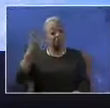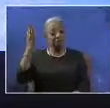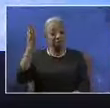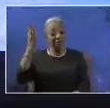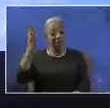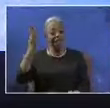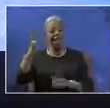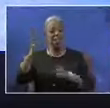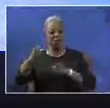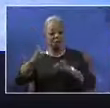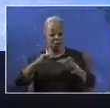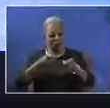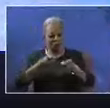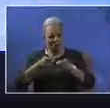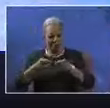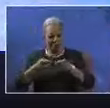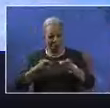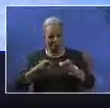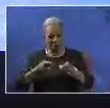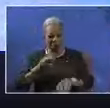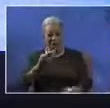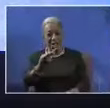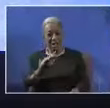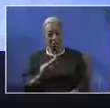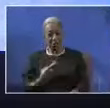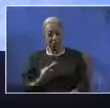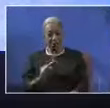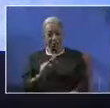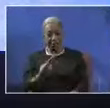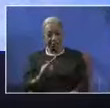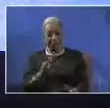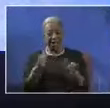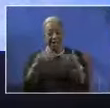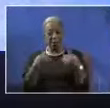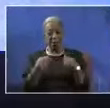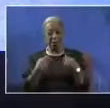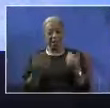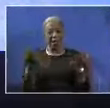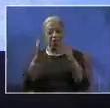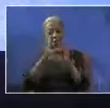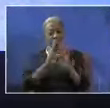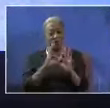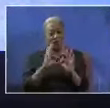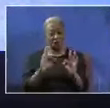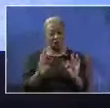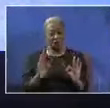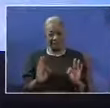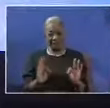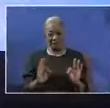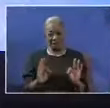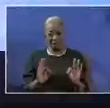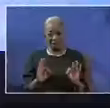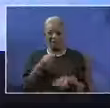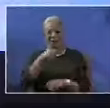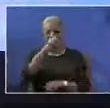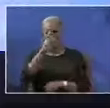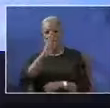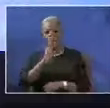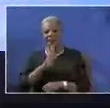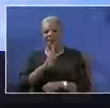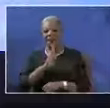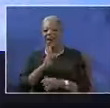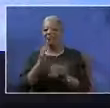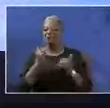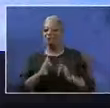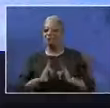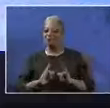You and I have freedom, but while you and I have freedom, God is still